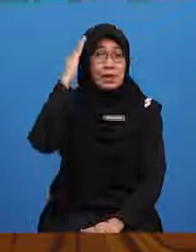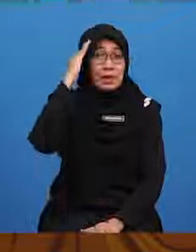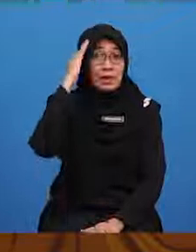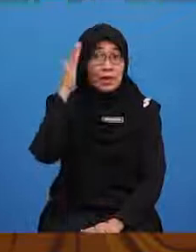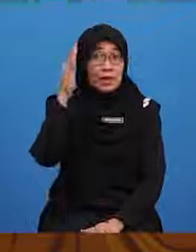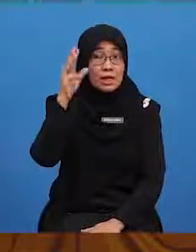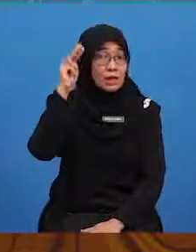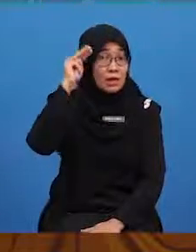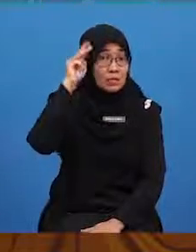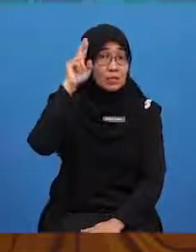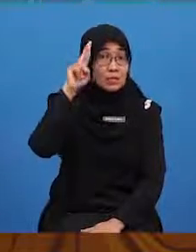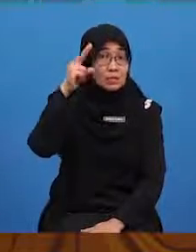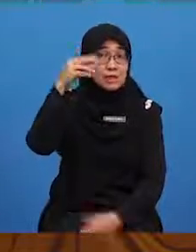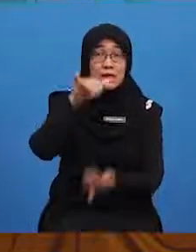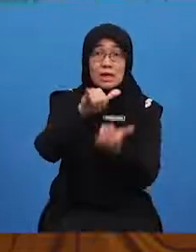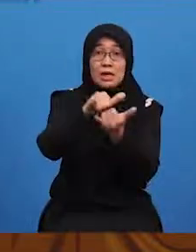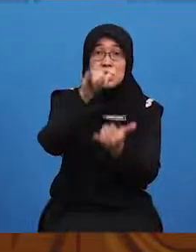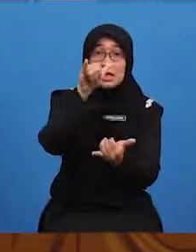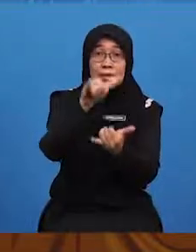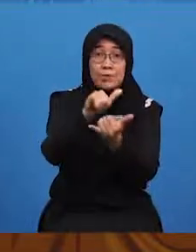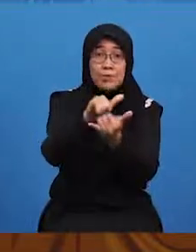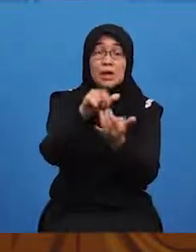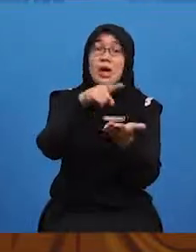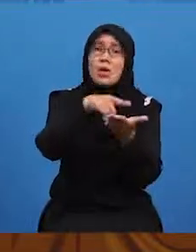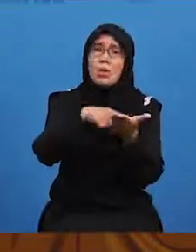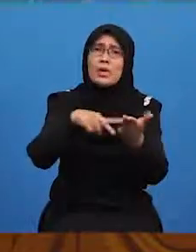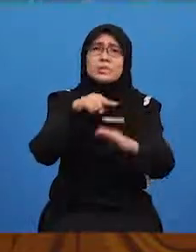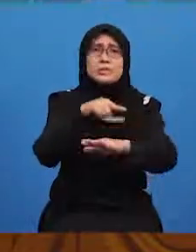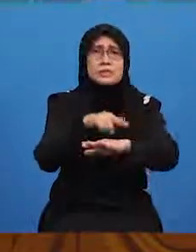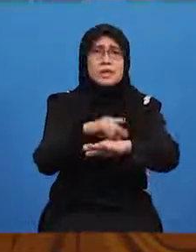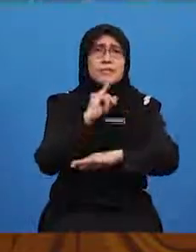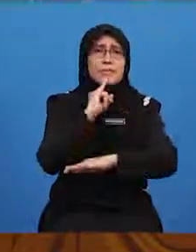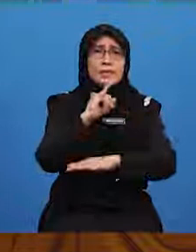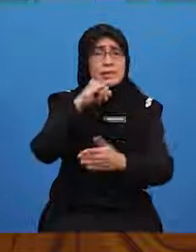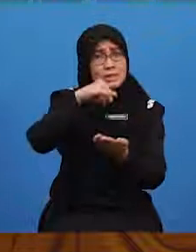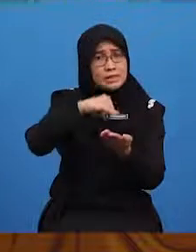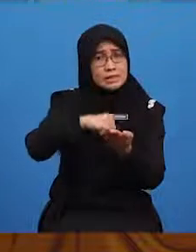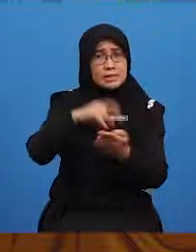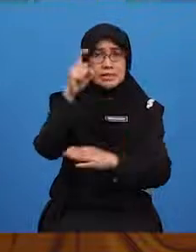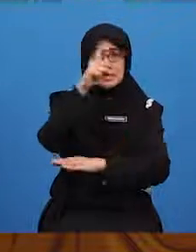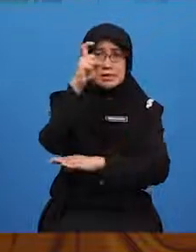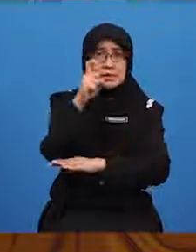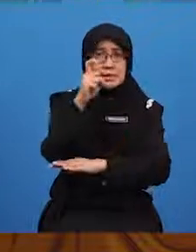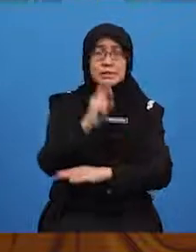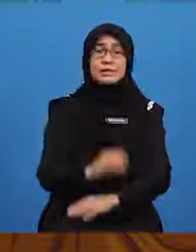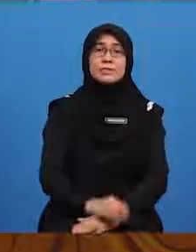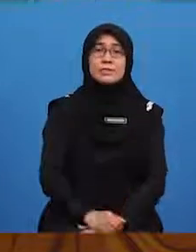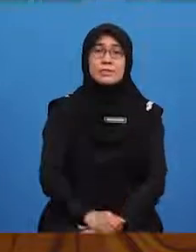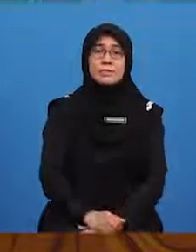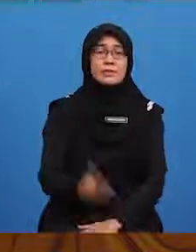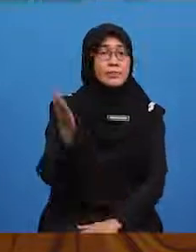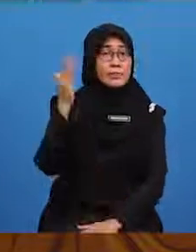going to repeat one more time. Hello, Mr. Hippo. What time is